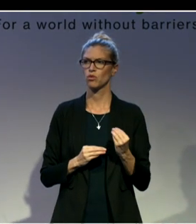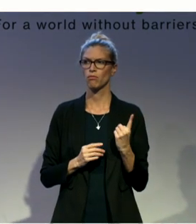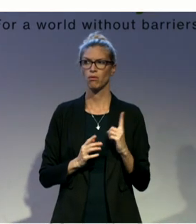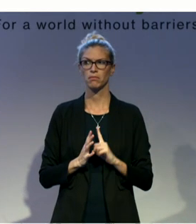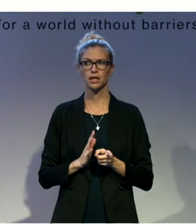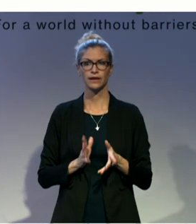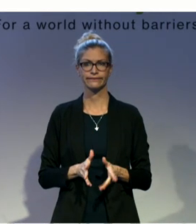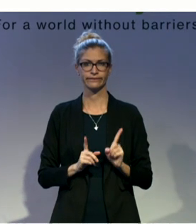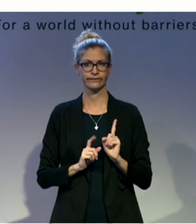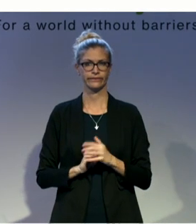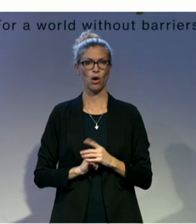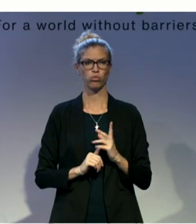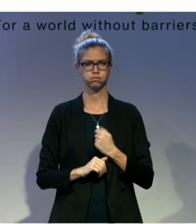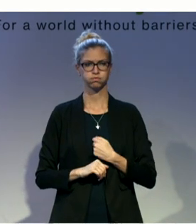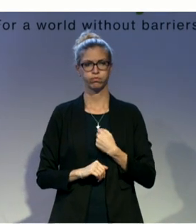Sorry.